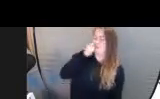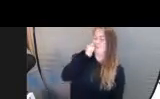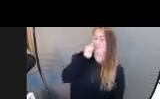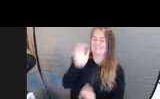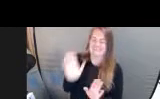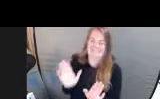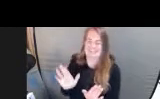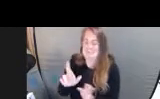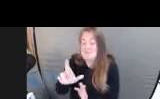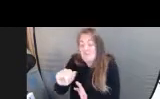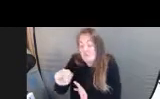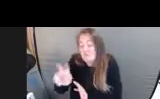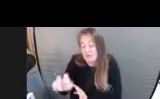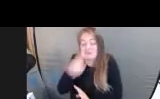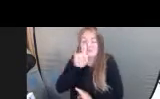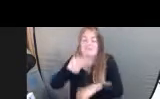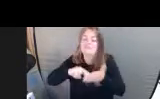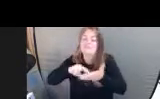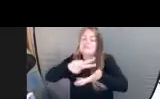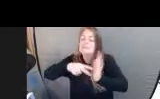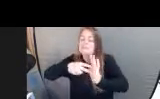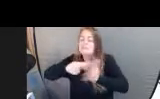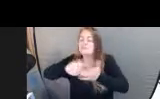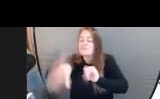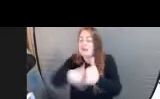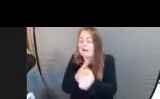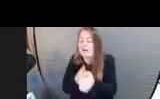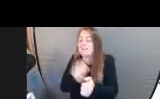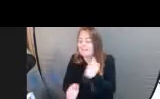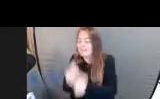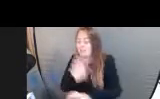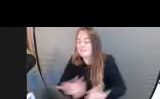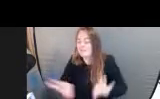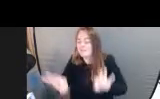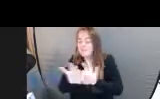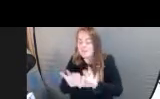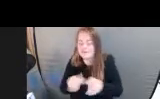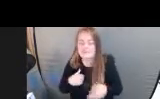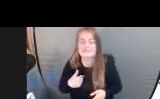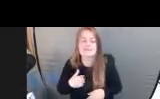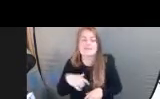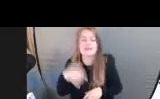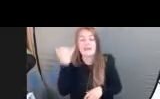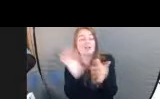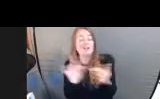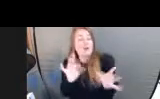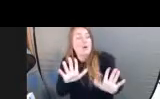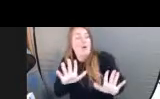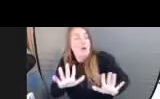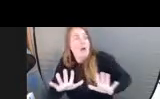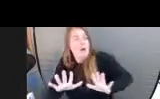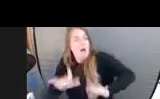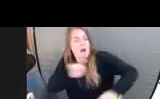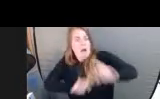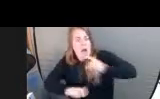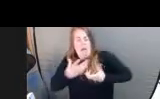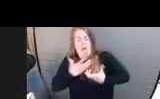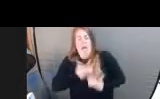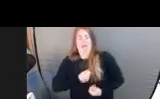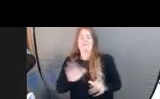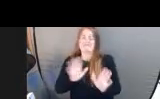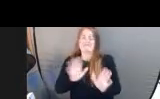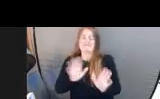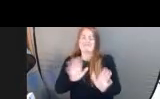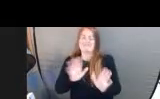think it comes down to intention. Okay, so not to feel worried about saying terms like this because we're so used to hearing them,